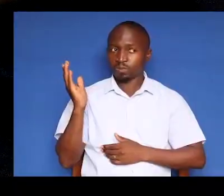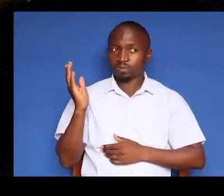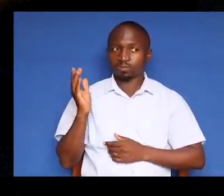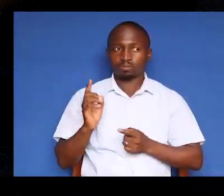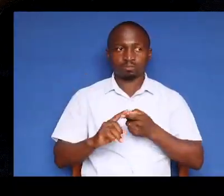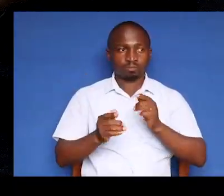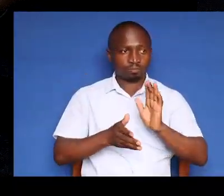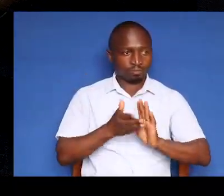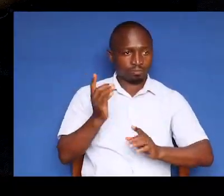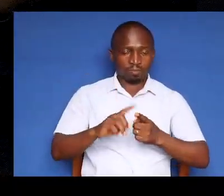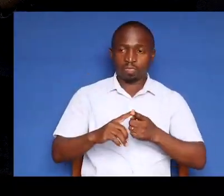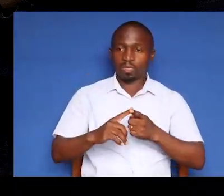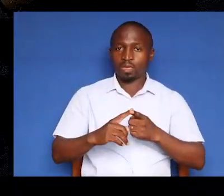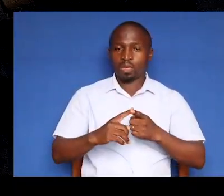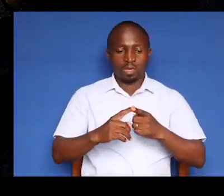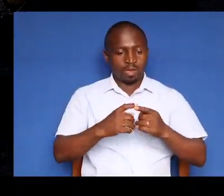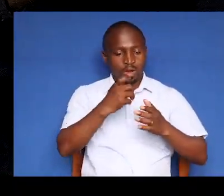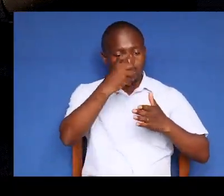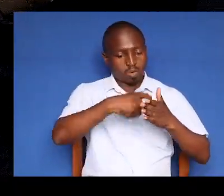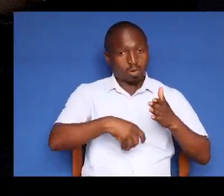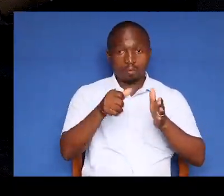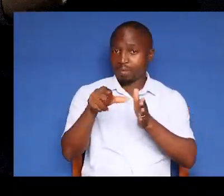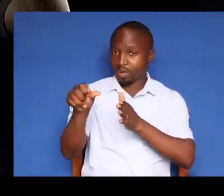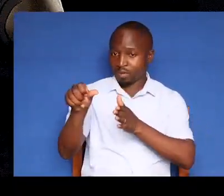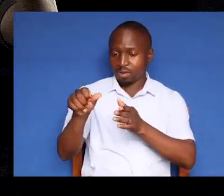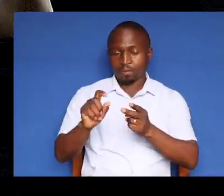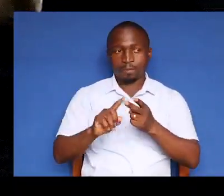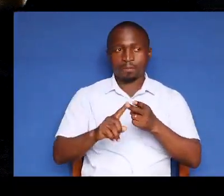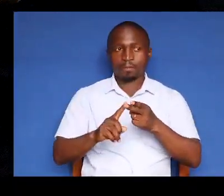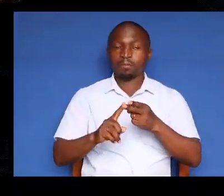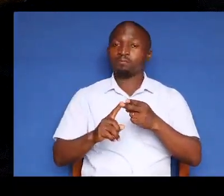take tax paid on